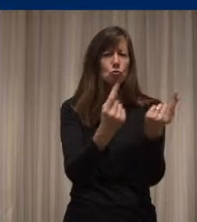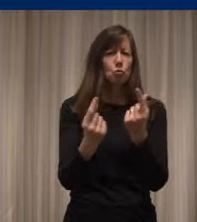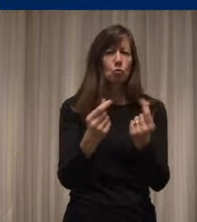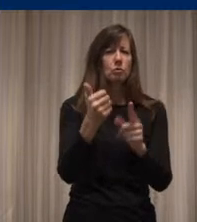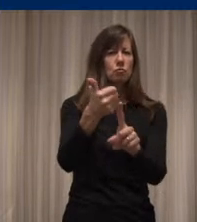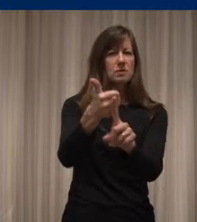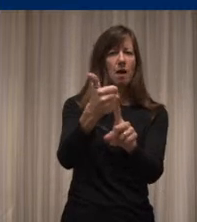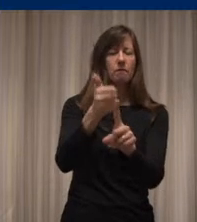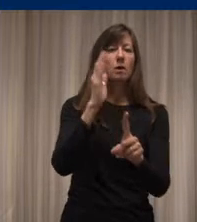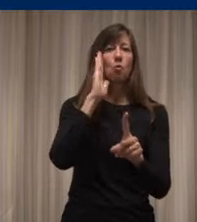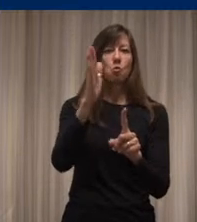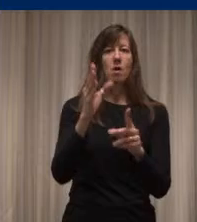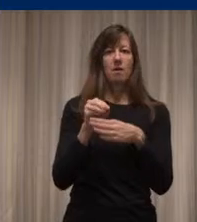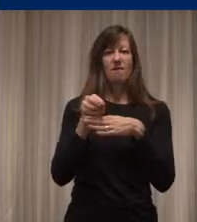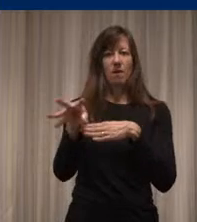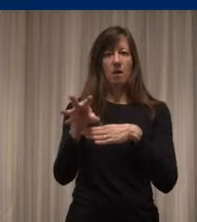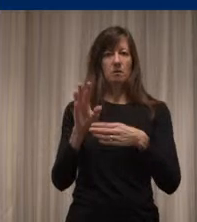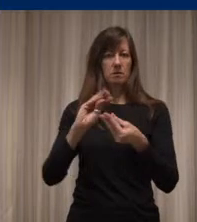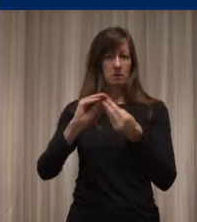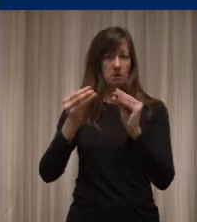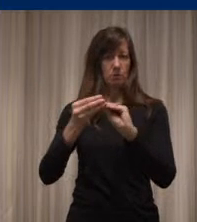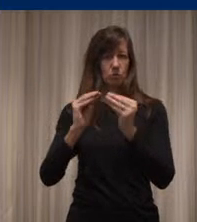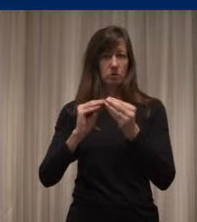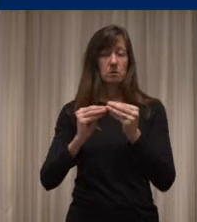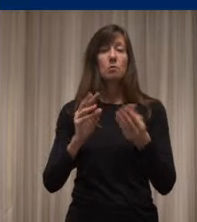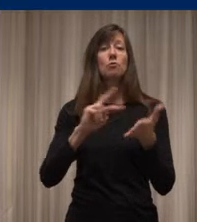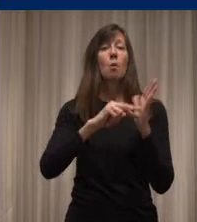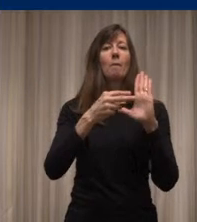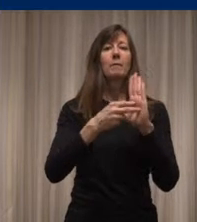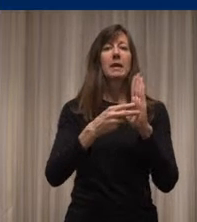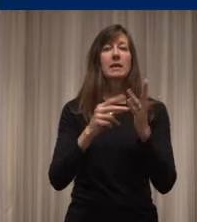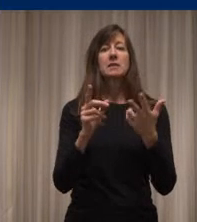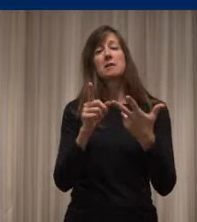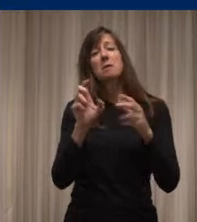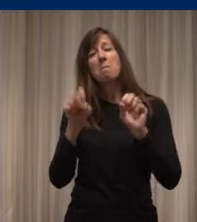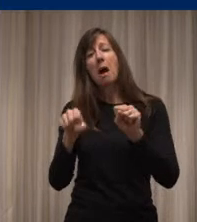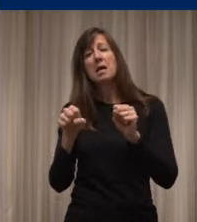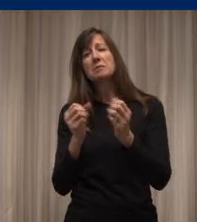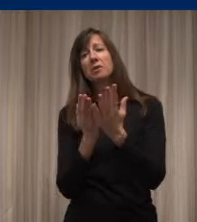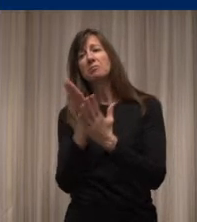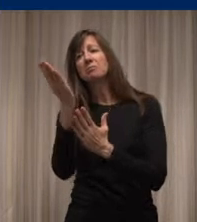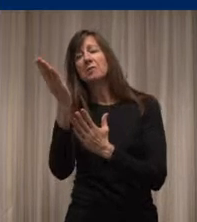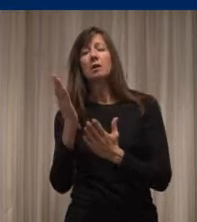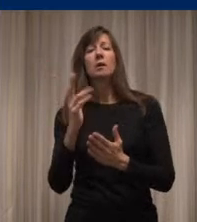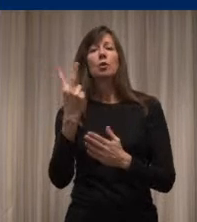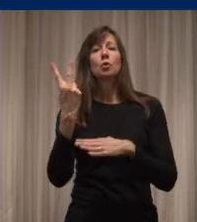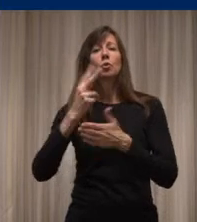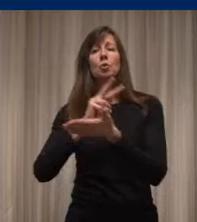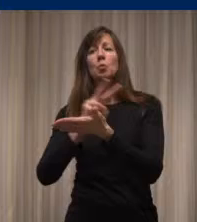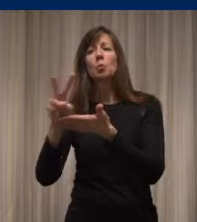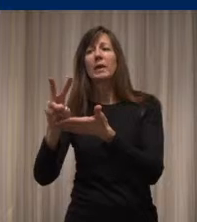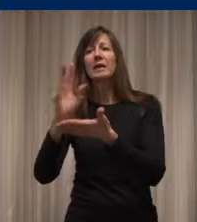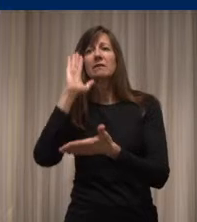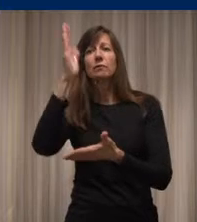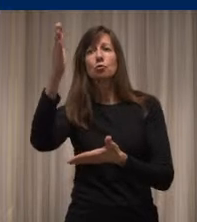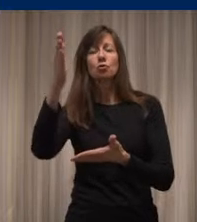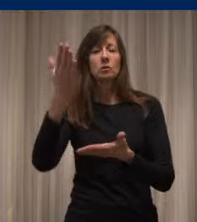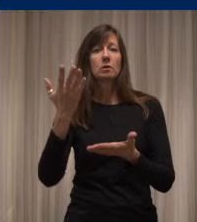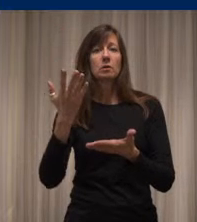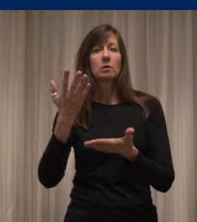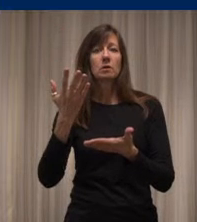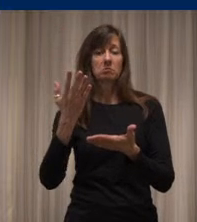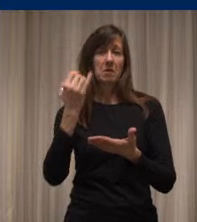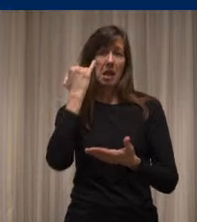see, for example, looking 2 weeks out, we could have 8,000 cumulative or we could have 10,000 cumulative. And of